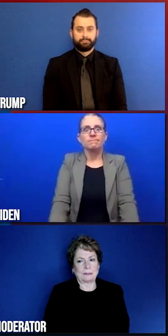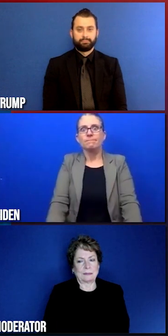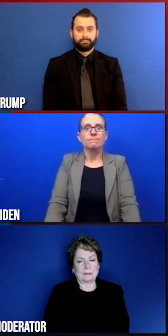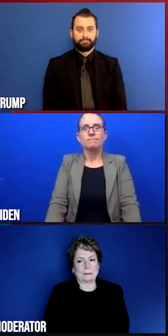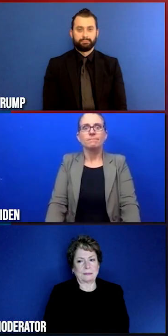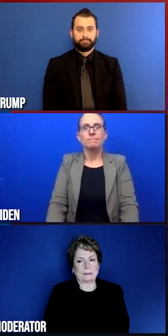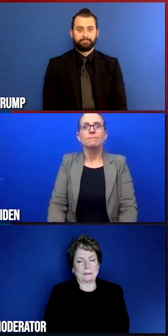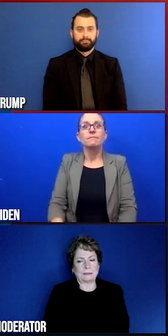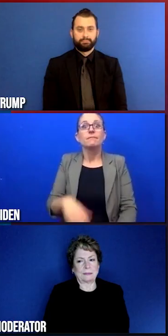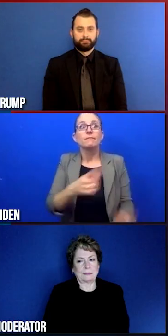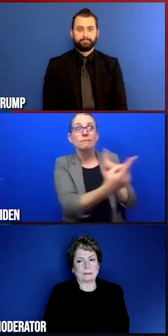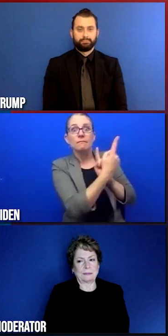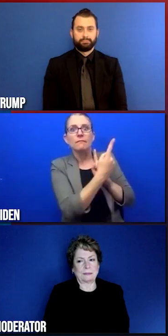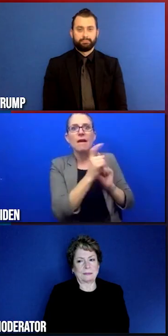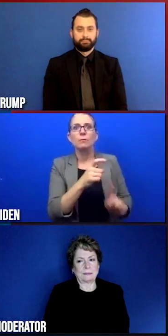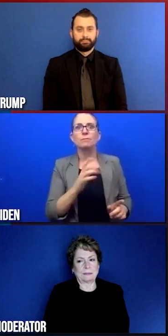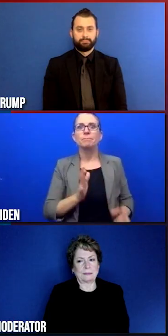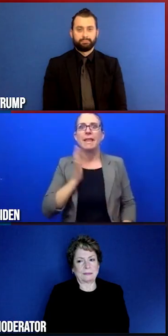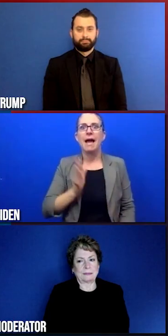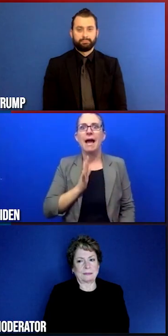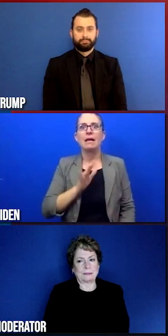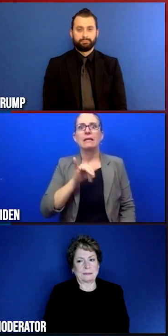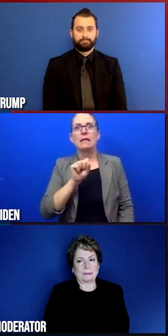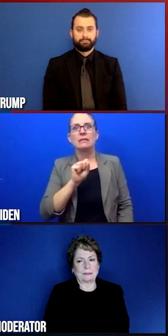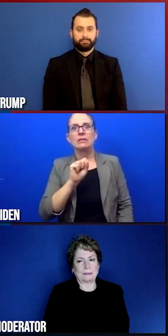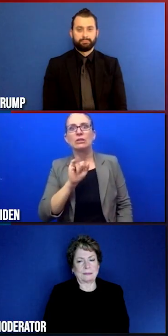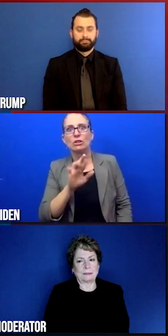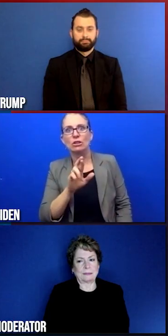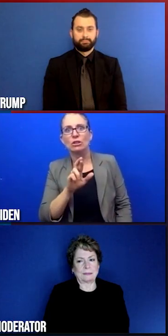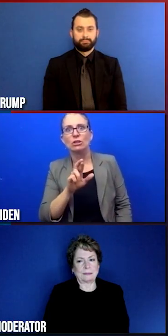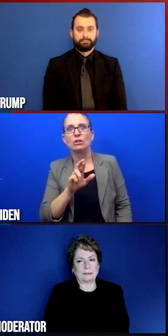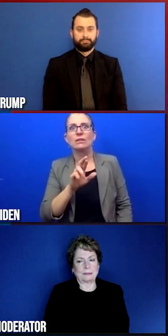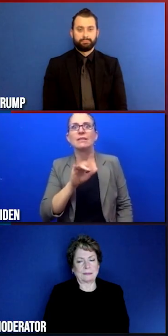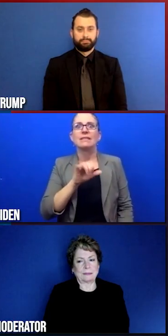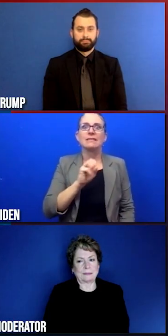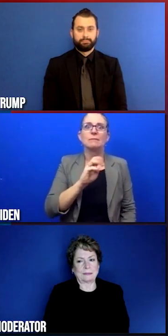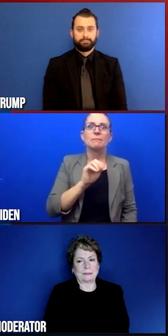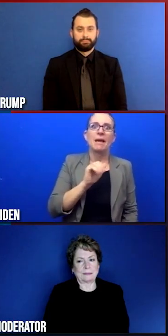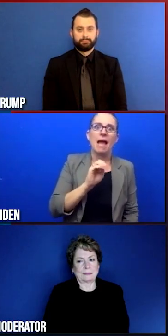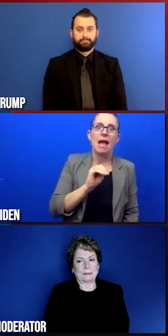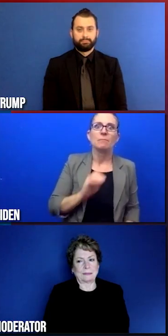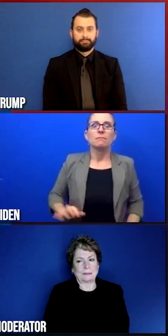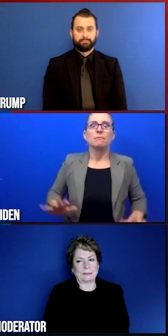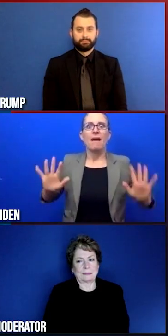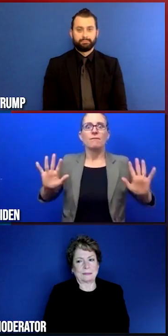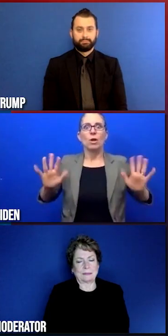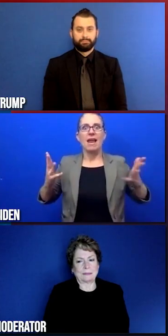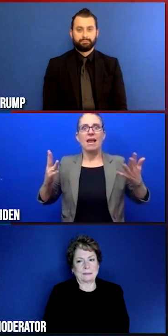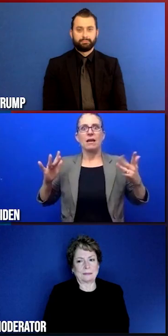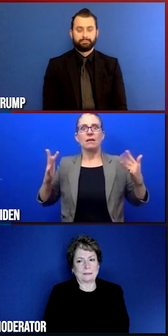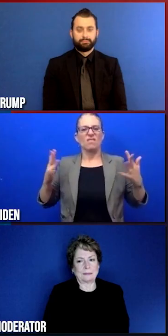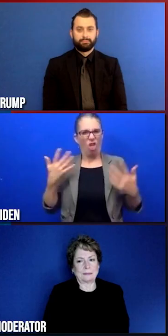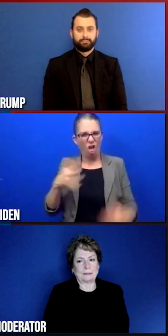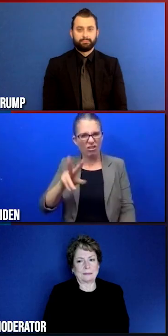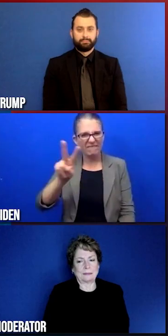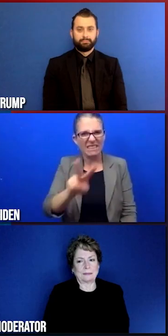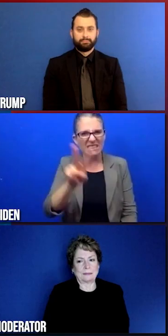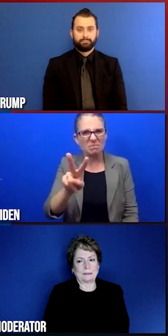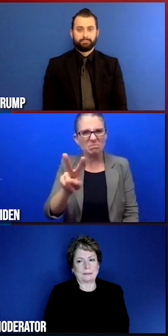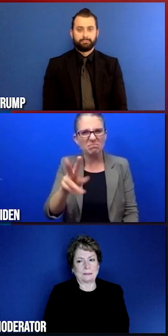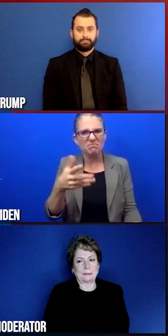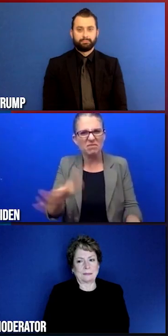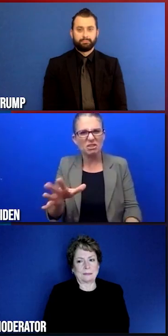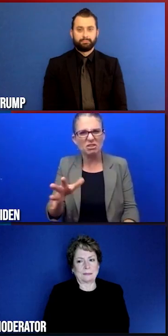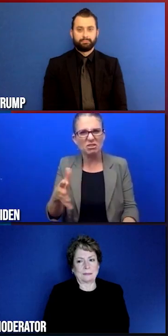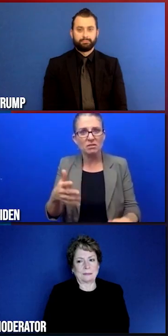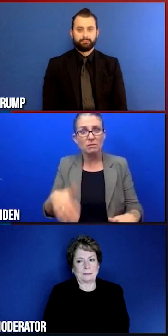top of the wheel, because you are, in fact, the victim, whether you're a person making child of a $300,000 a